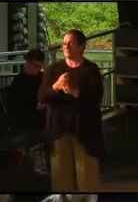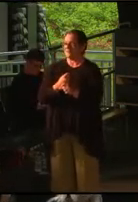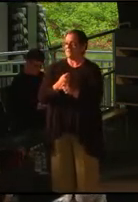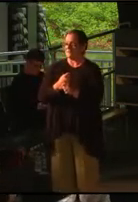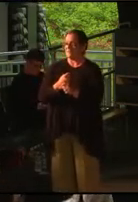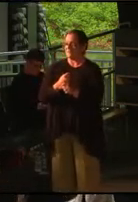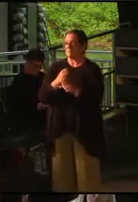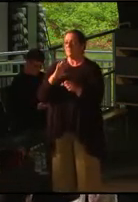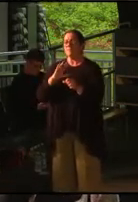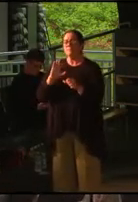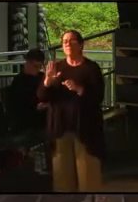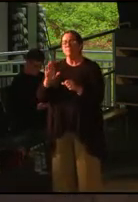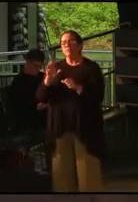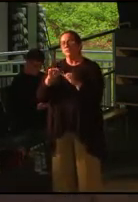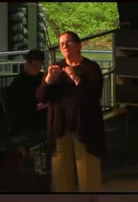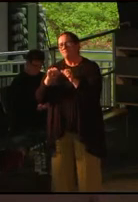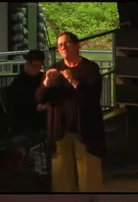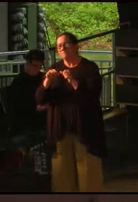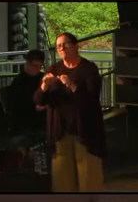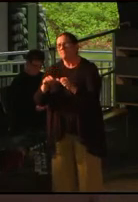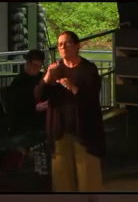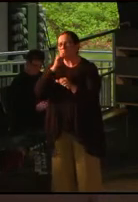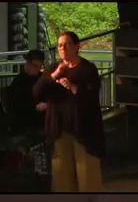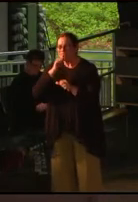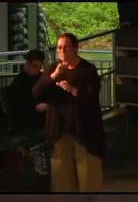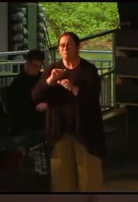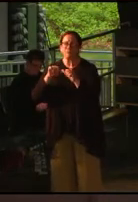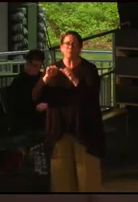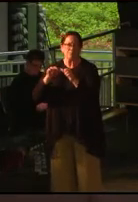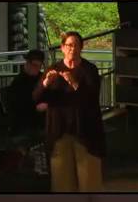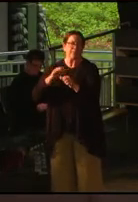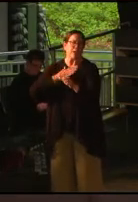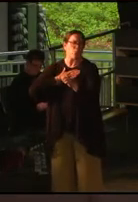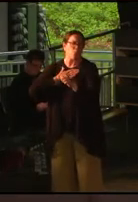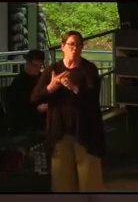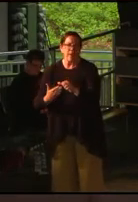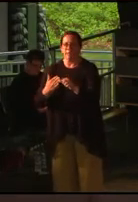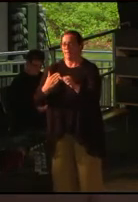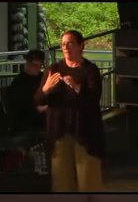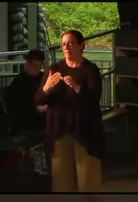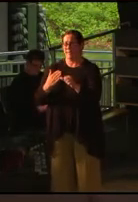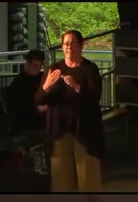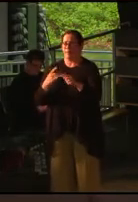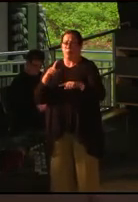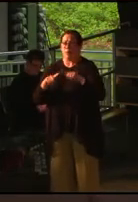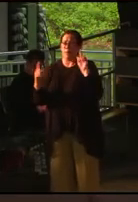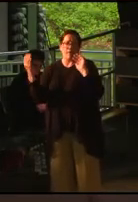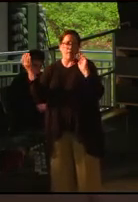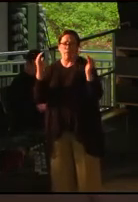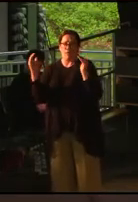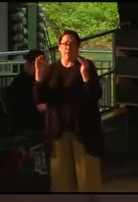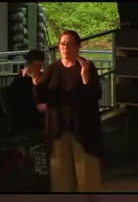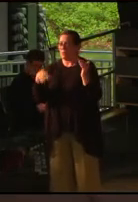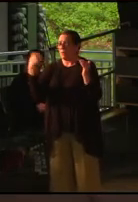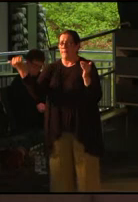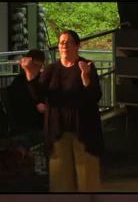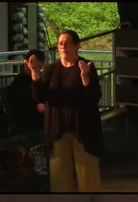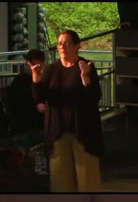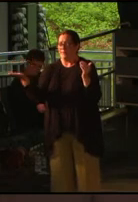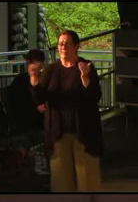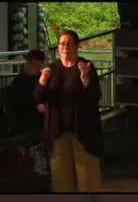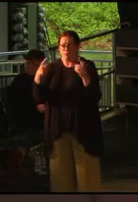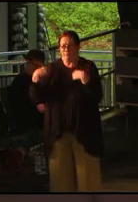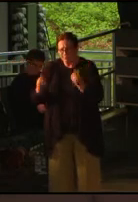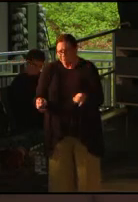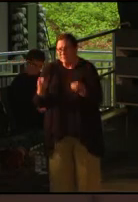undeniable determination and a willingness that is unparalleled to anything else that